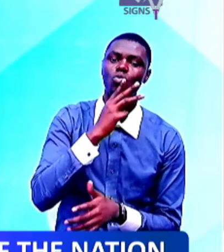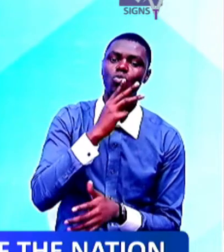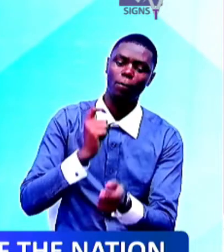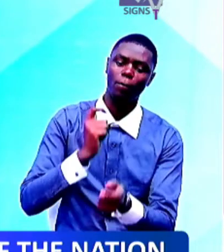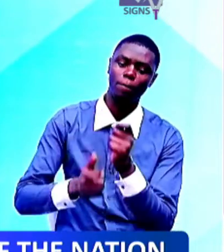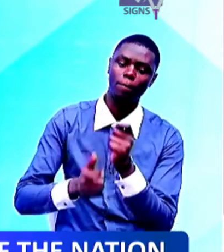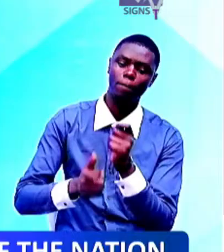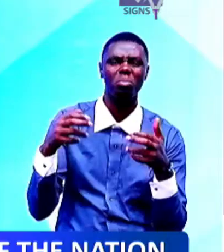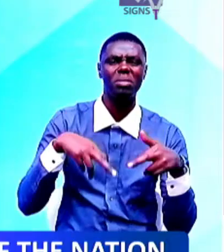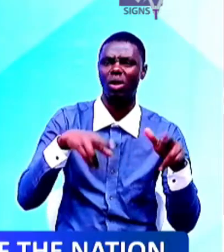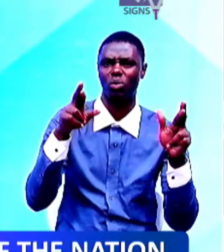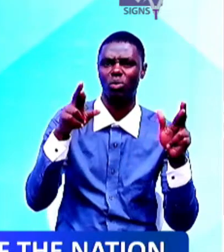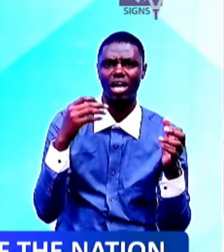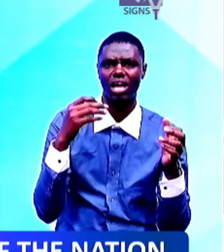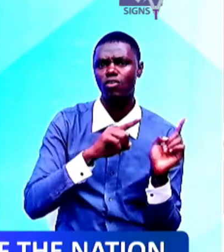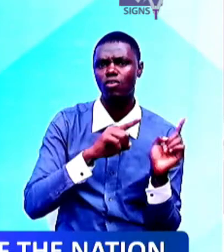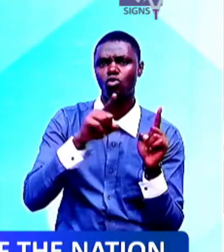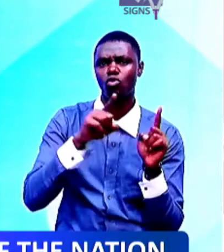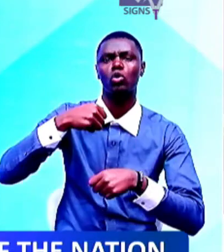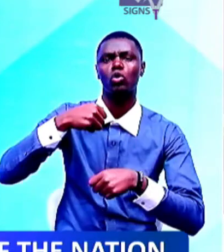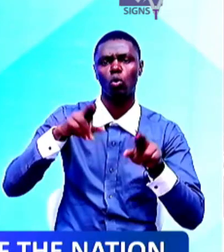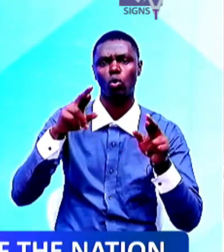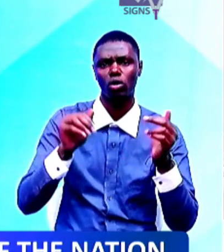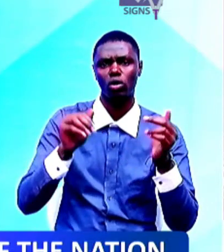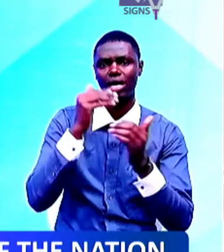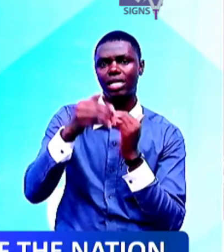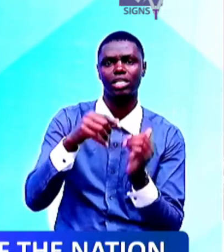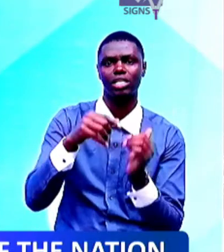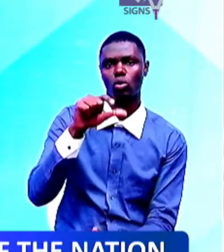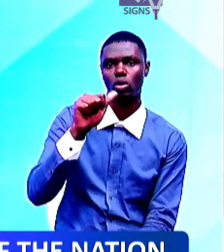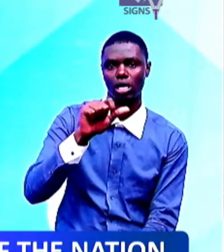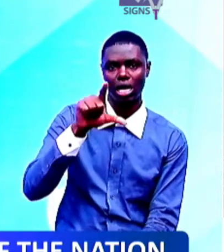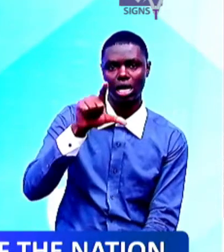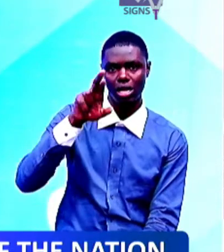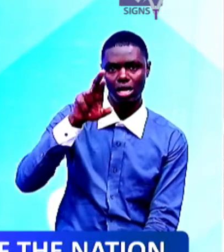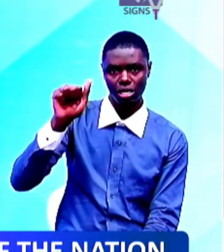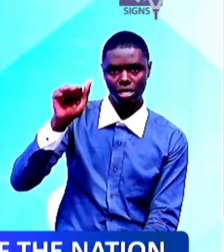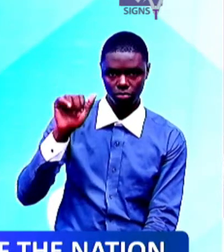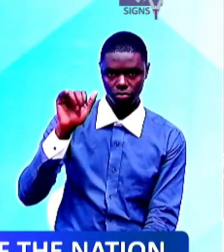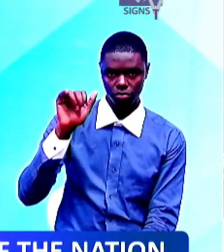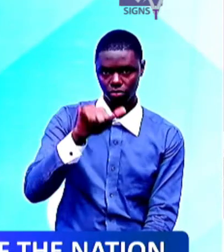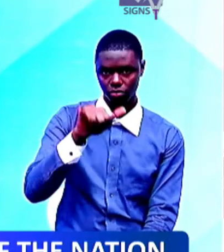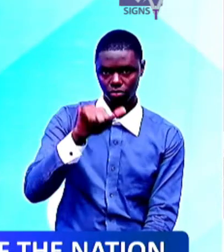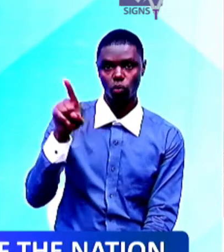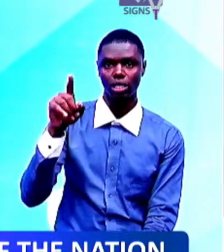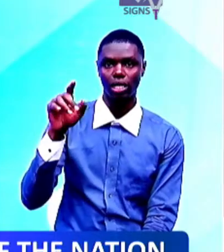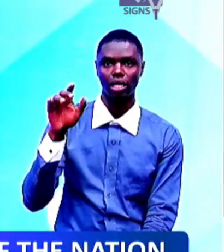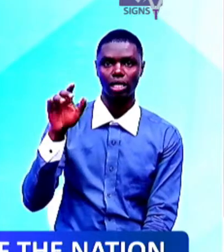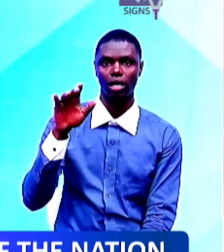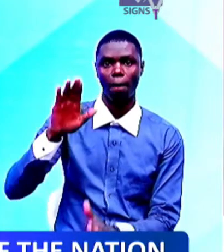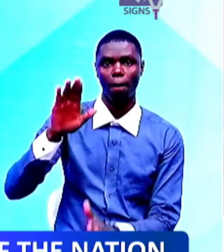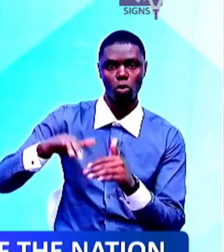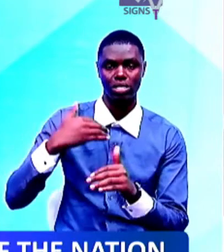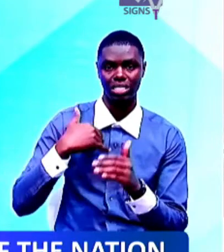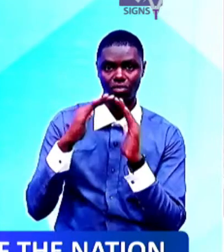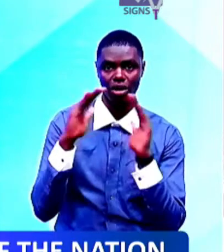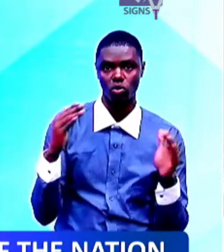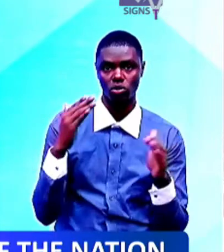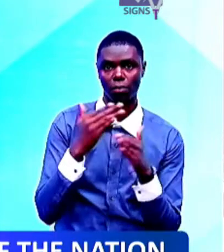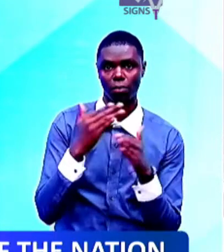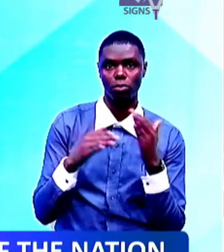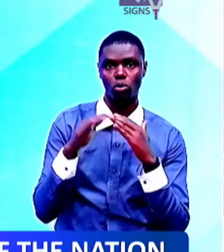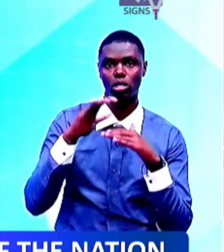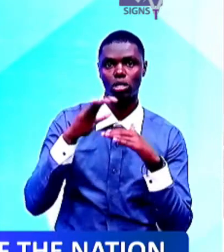or even a road, for example. If you go to Ngong Road, next to Galleria, you know that Ukienda Bomas, there's a house there that was built on the